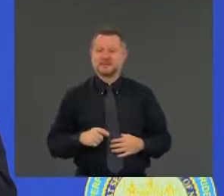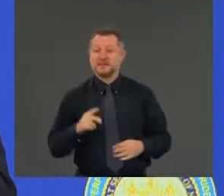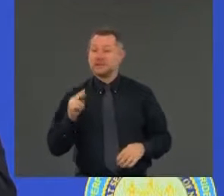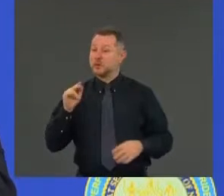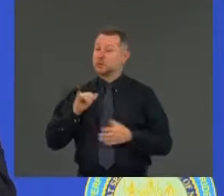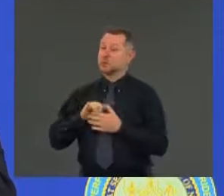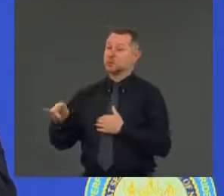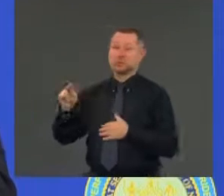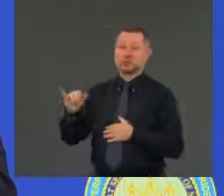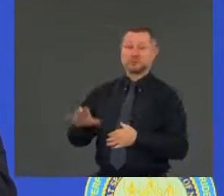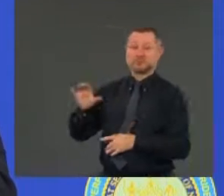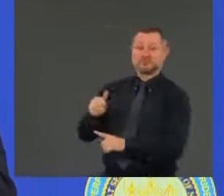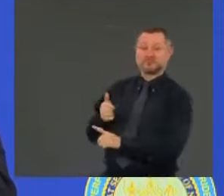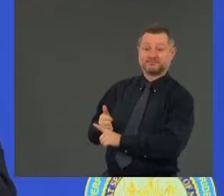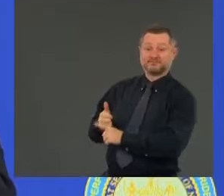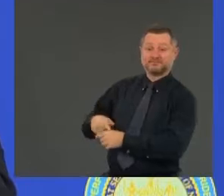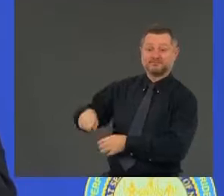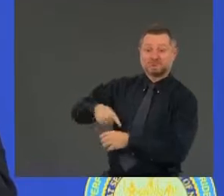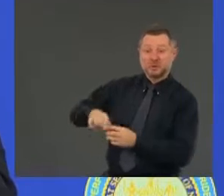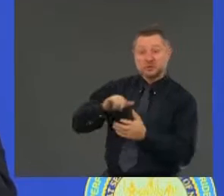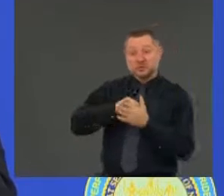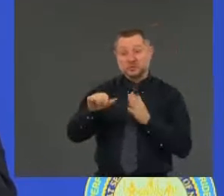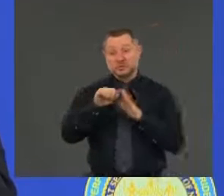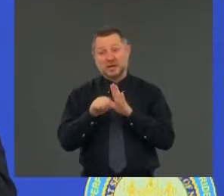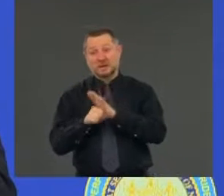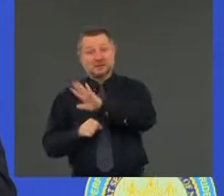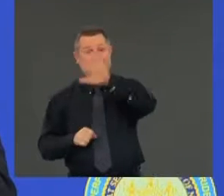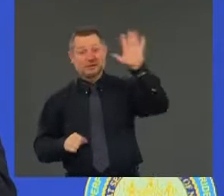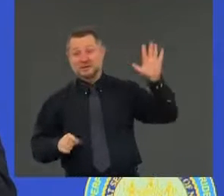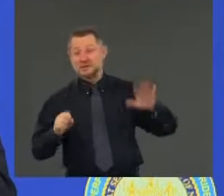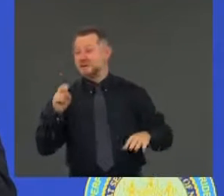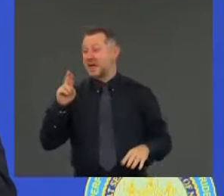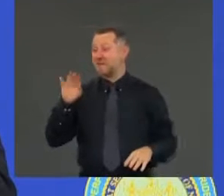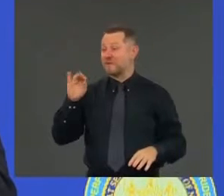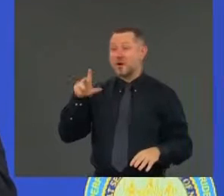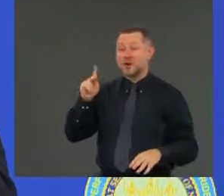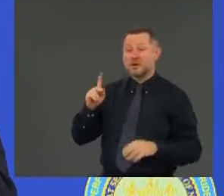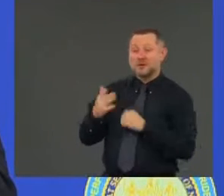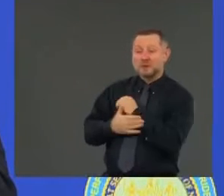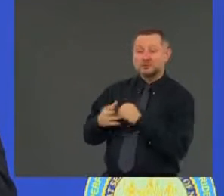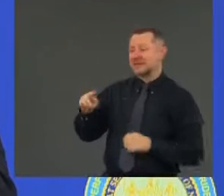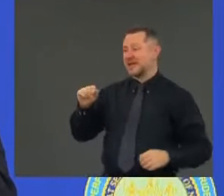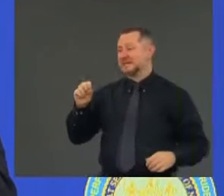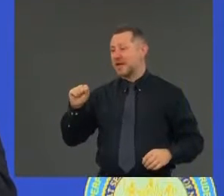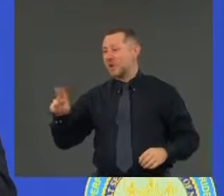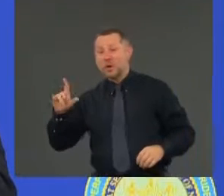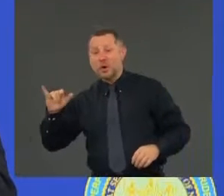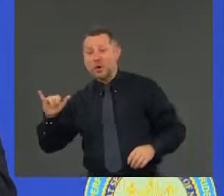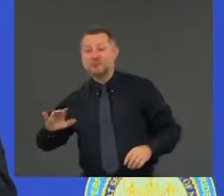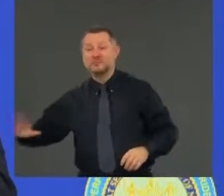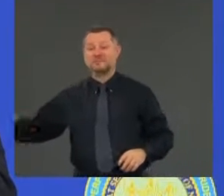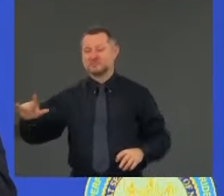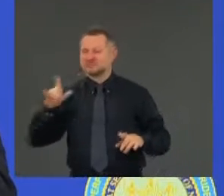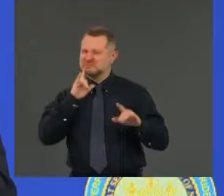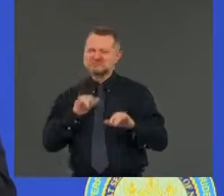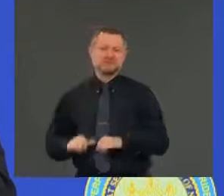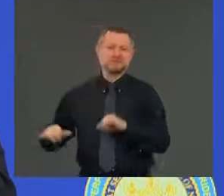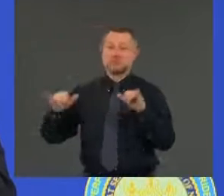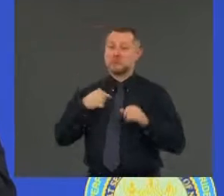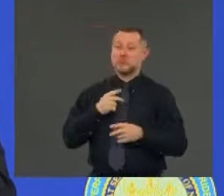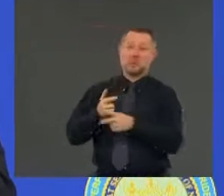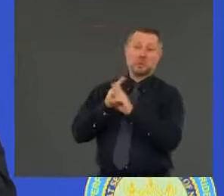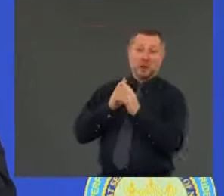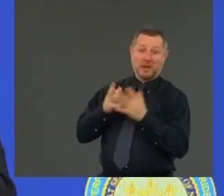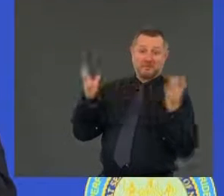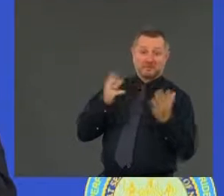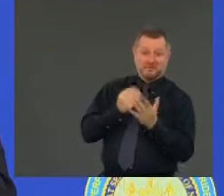New York State, Suffolk, Nassau, it's going to be the same question. We'll borrow a lot of money. Well, is